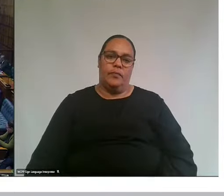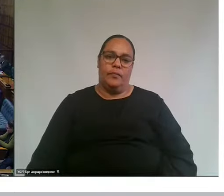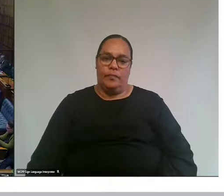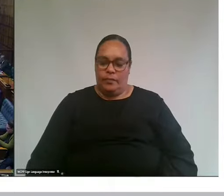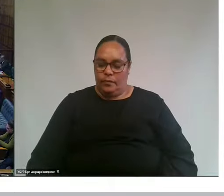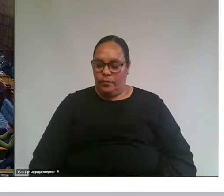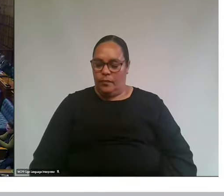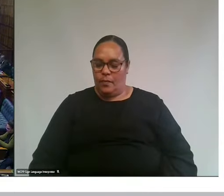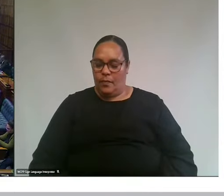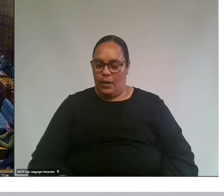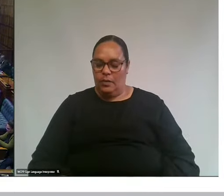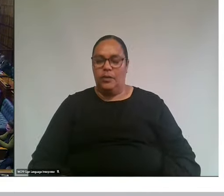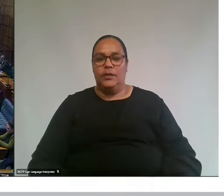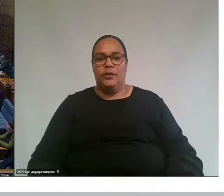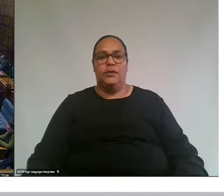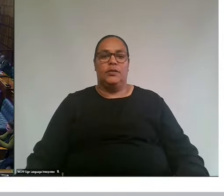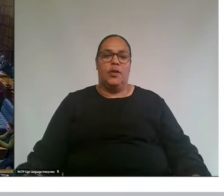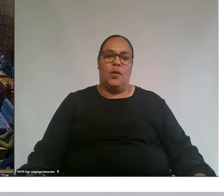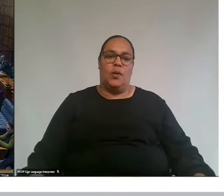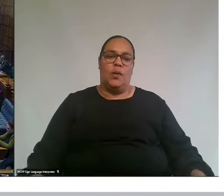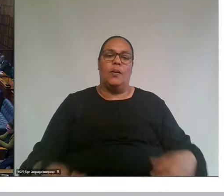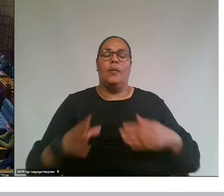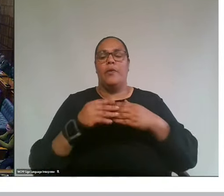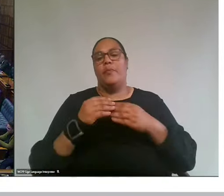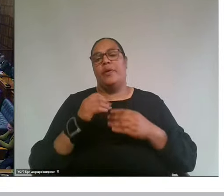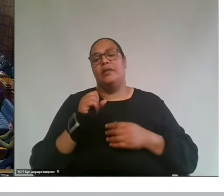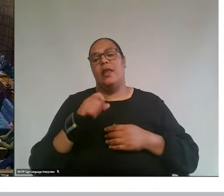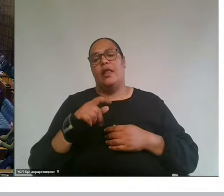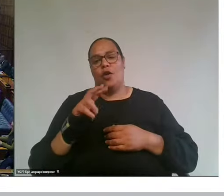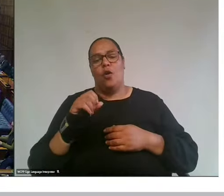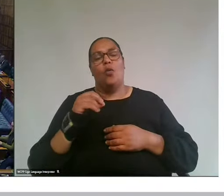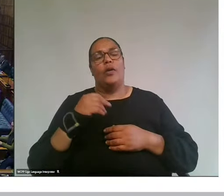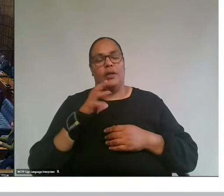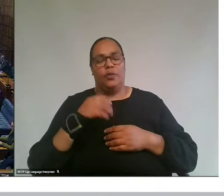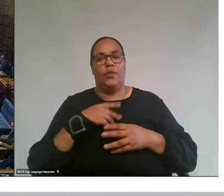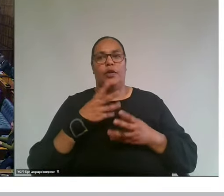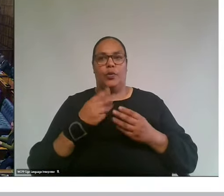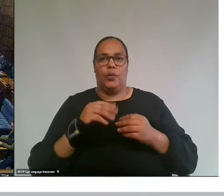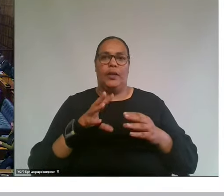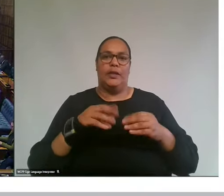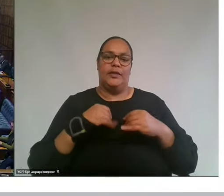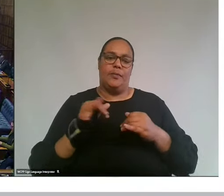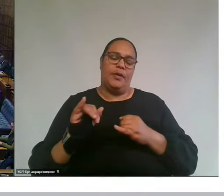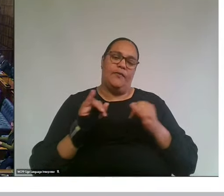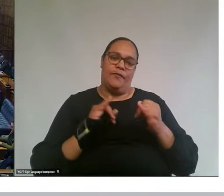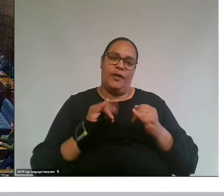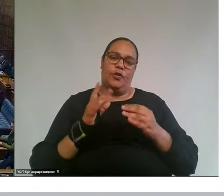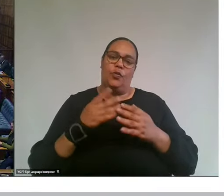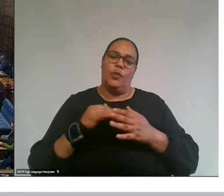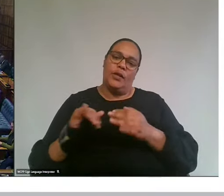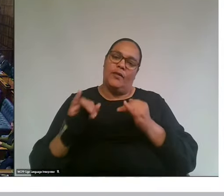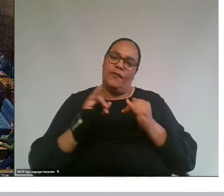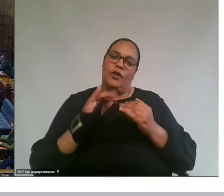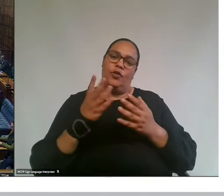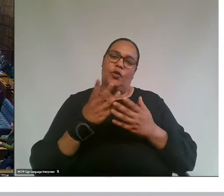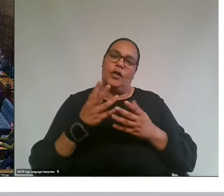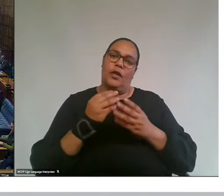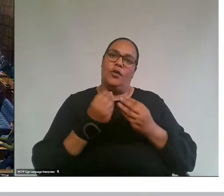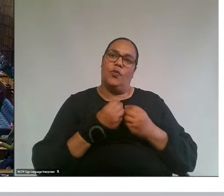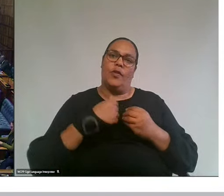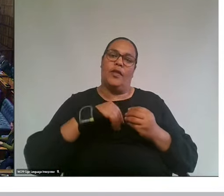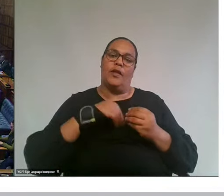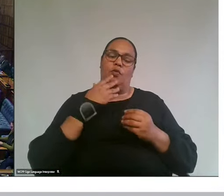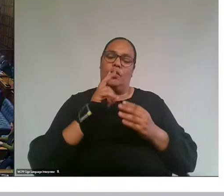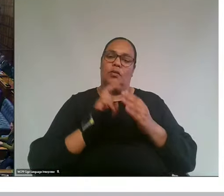member say we we do uh accept uh the the invitation to invite you to be with us when you go to municipalities and